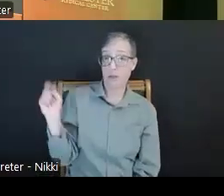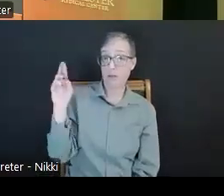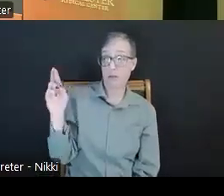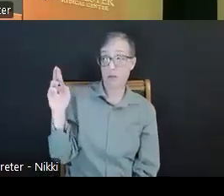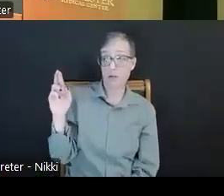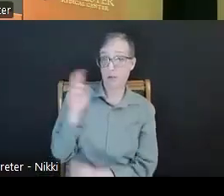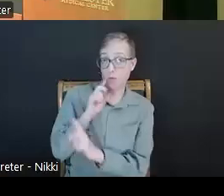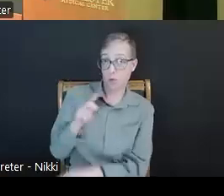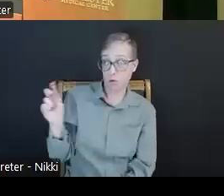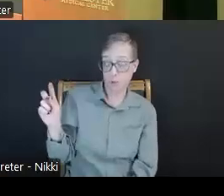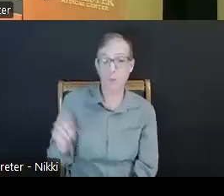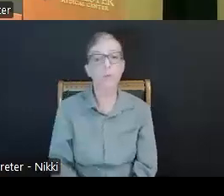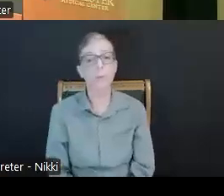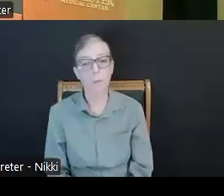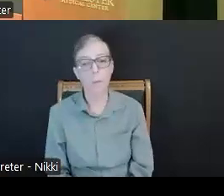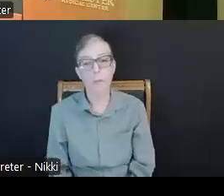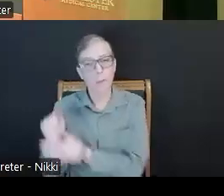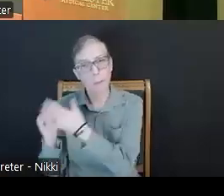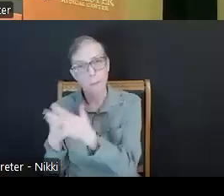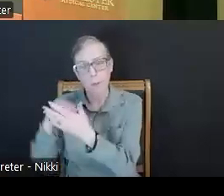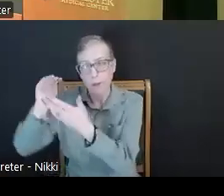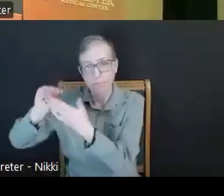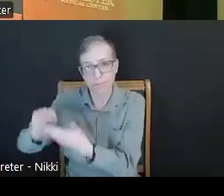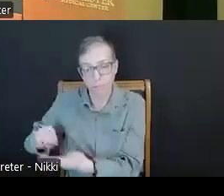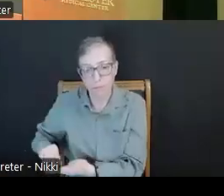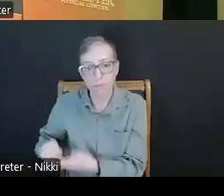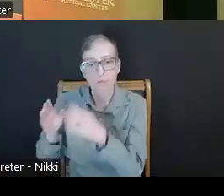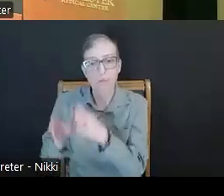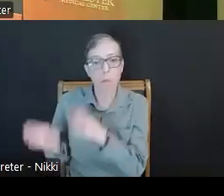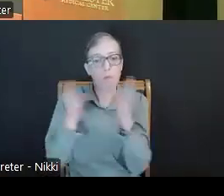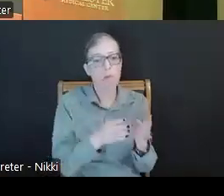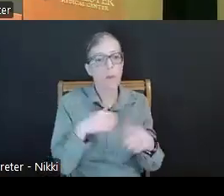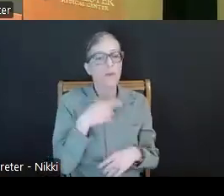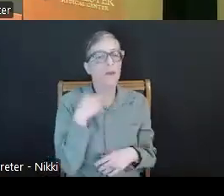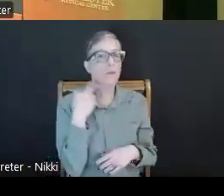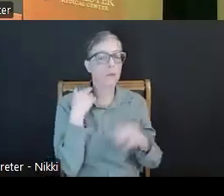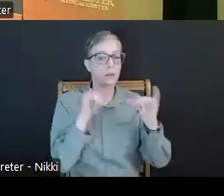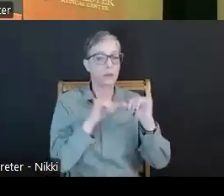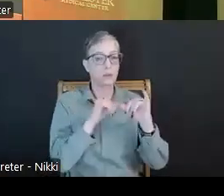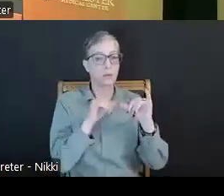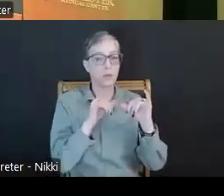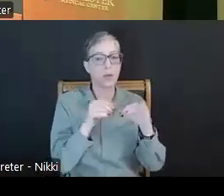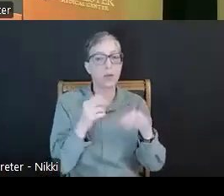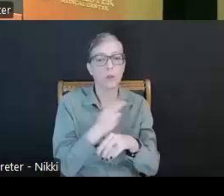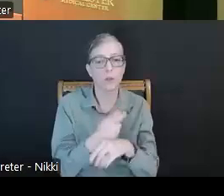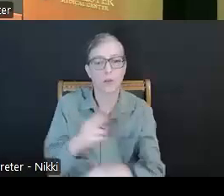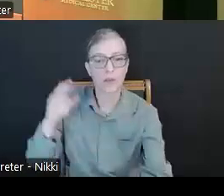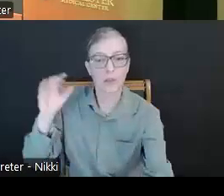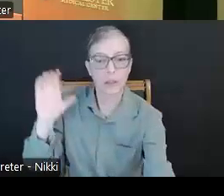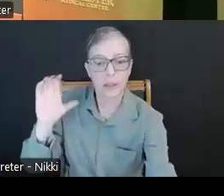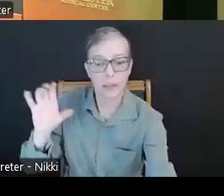as it were, is the actual risk scoring. We used the Charleston Comorbidity Index, and then we used what we call